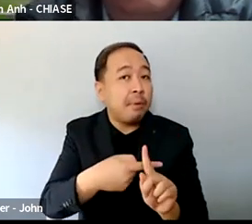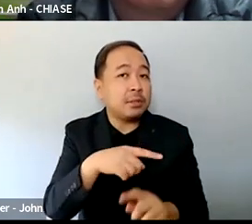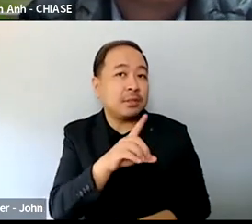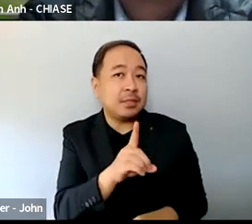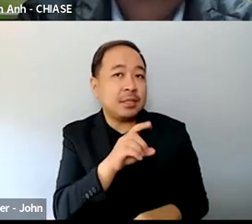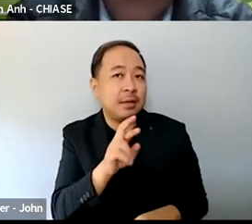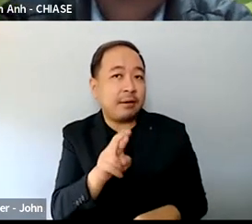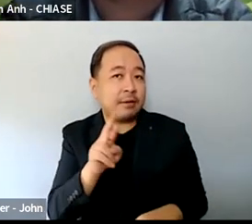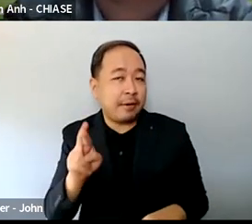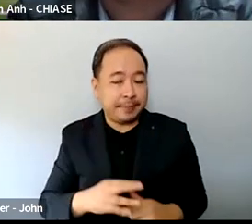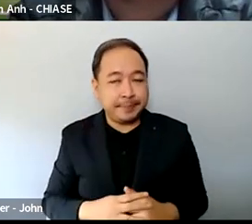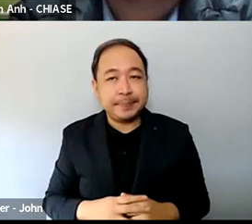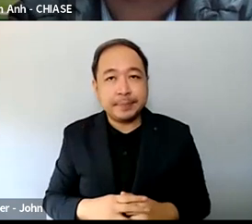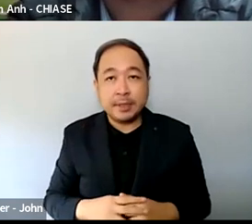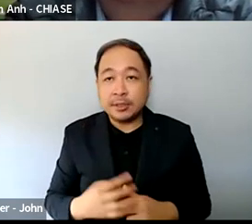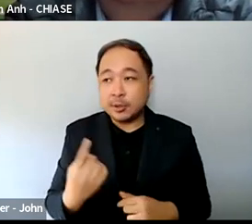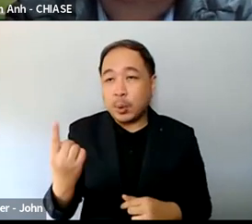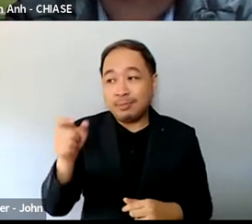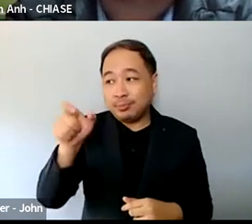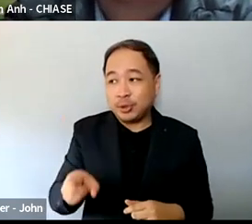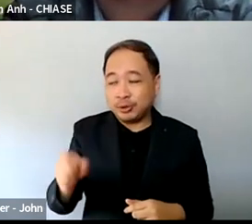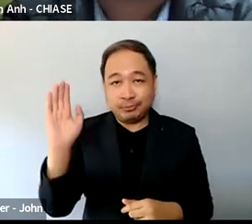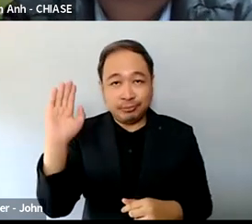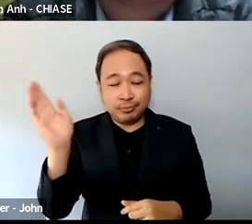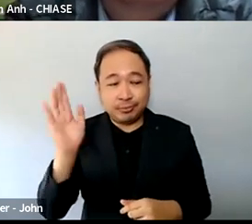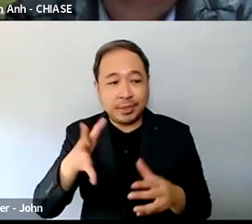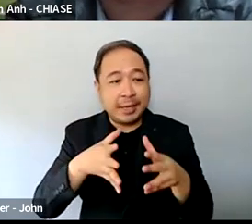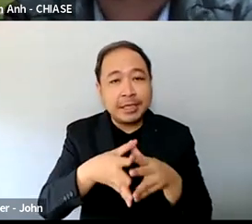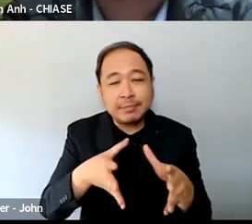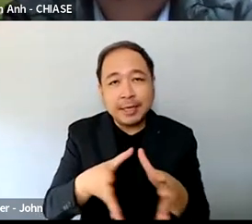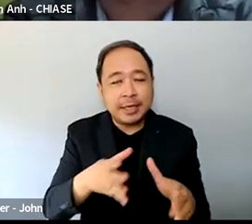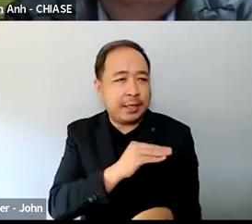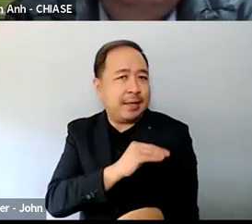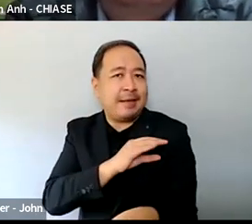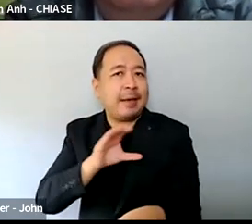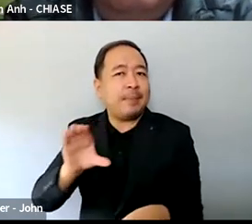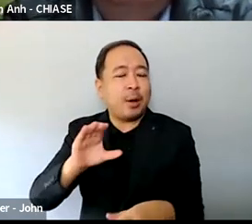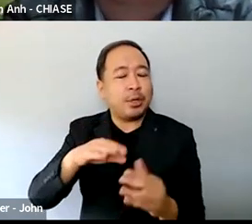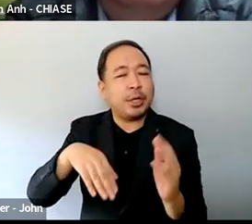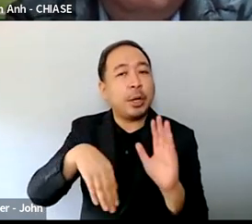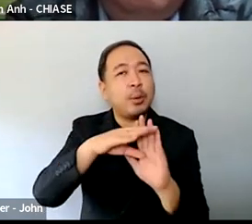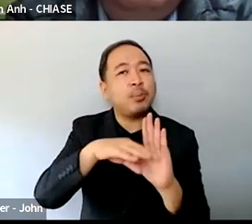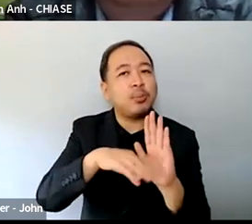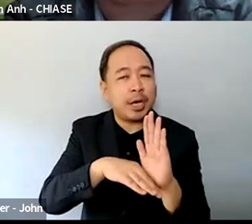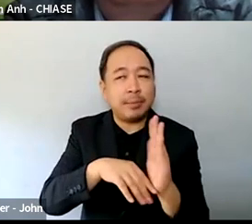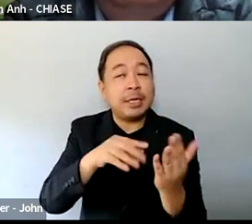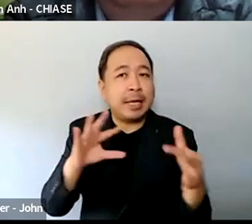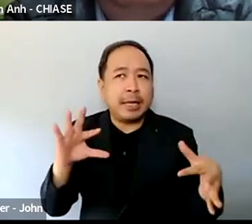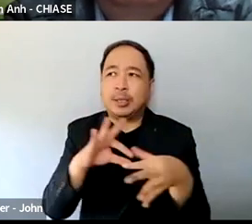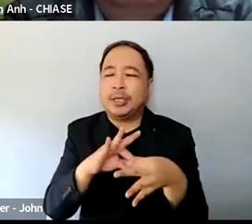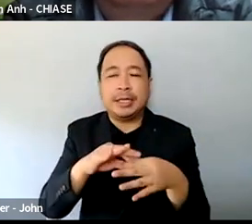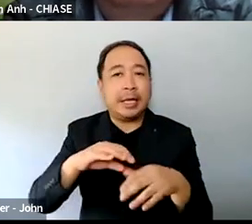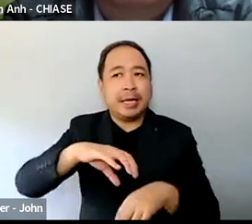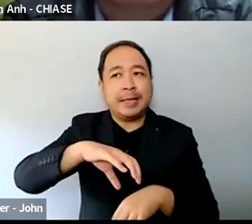of the panel discussants already mentioned the Empower program, which links national actions with regional outcomes,